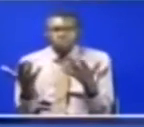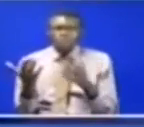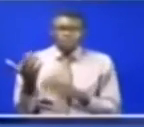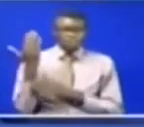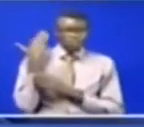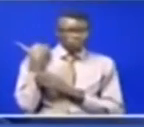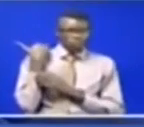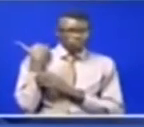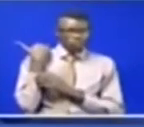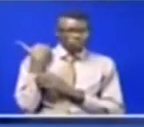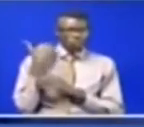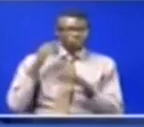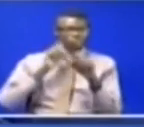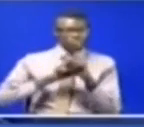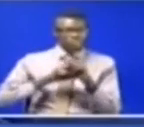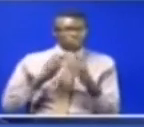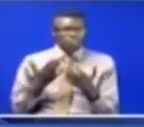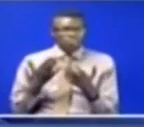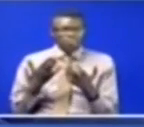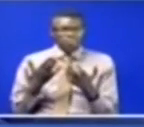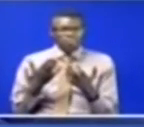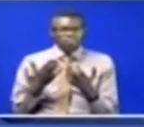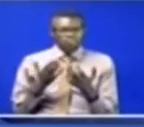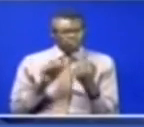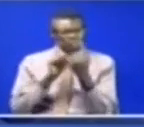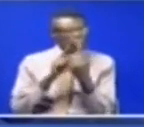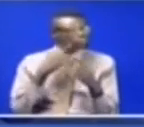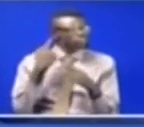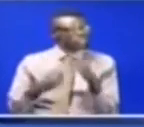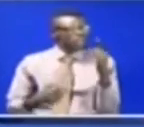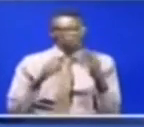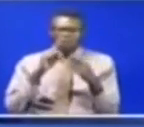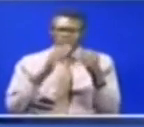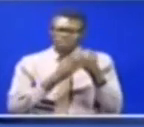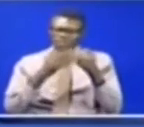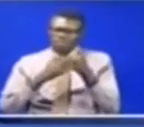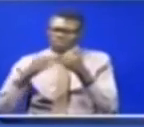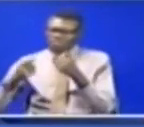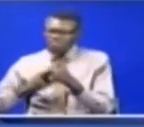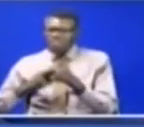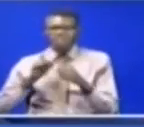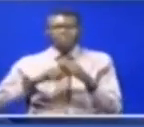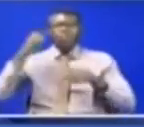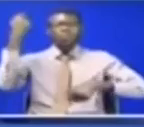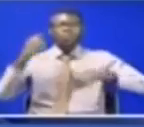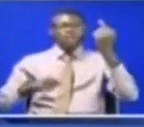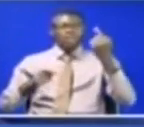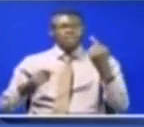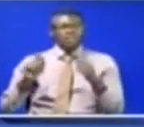we, me and him, I think it was 96, when he won the Kenya National Rally Championship, he was the